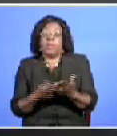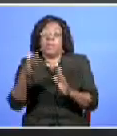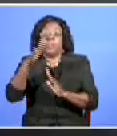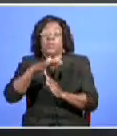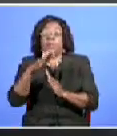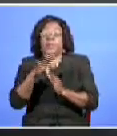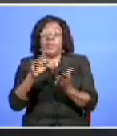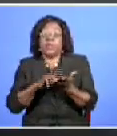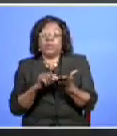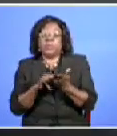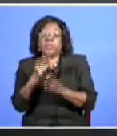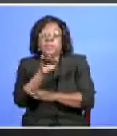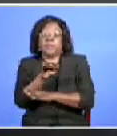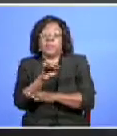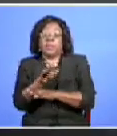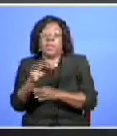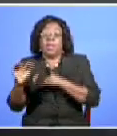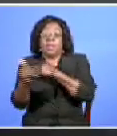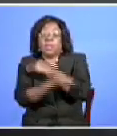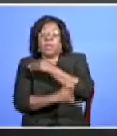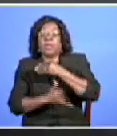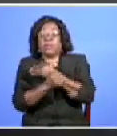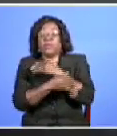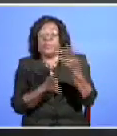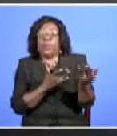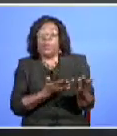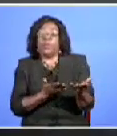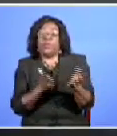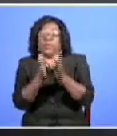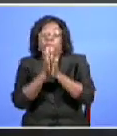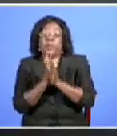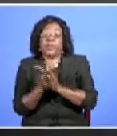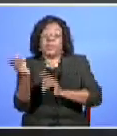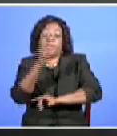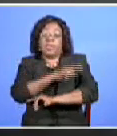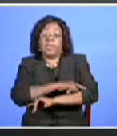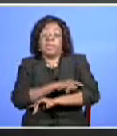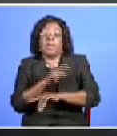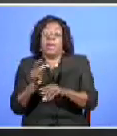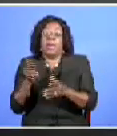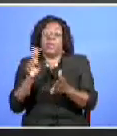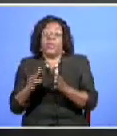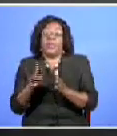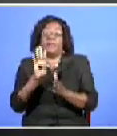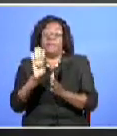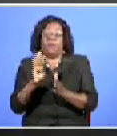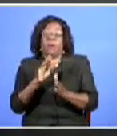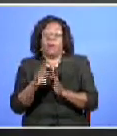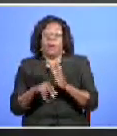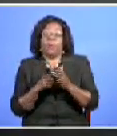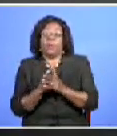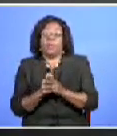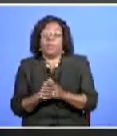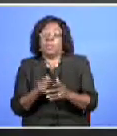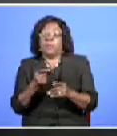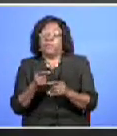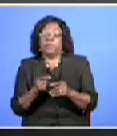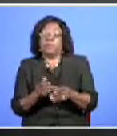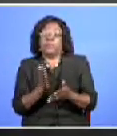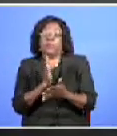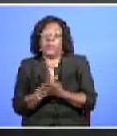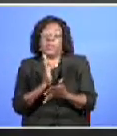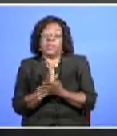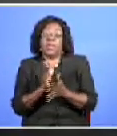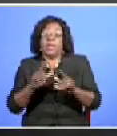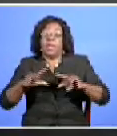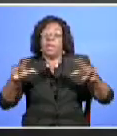Topping the news this evening, the country paused to pray today. A 24-hour curfew in effect prevents large